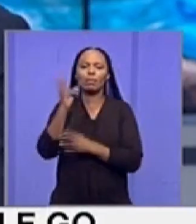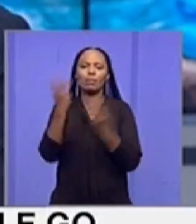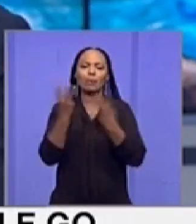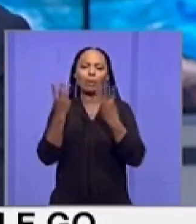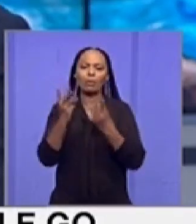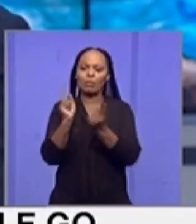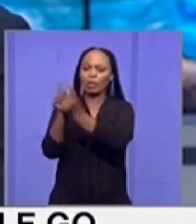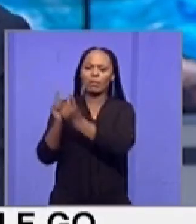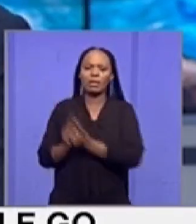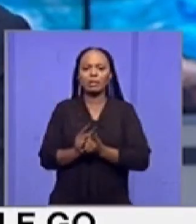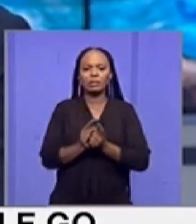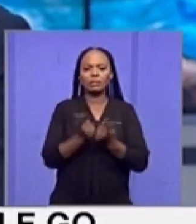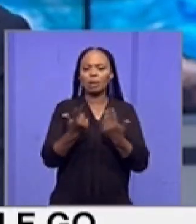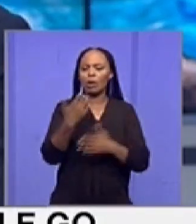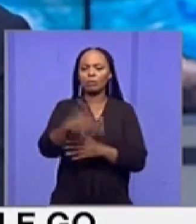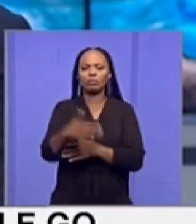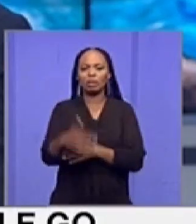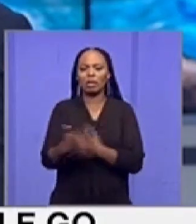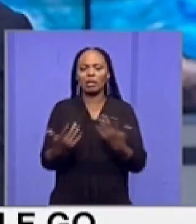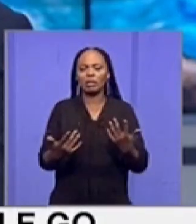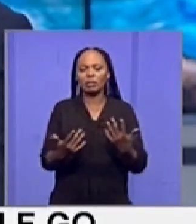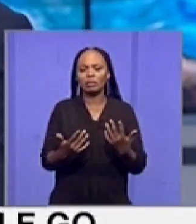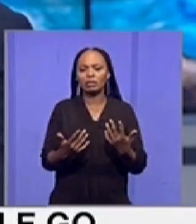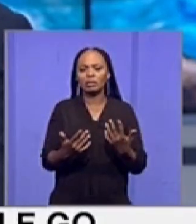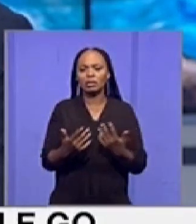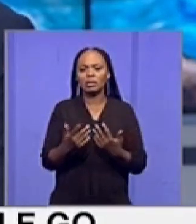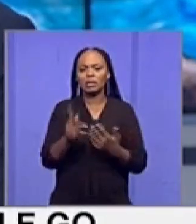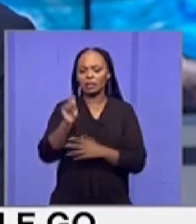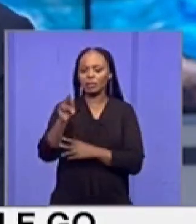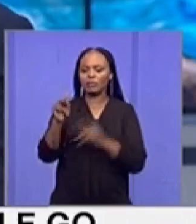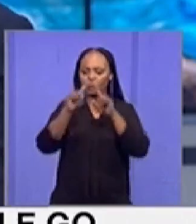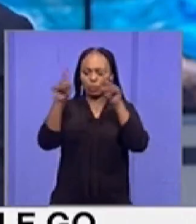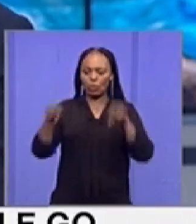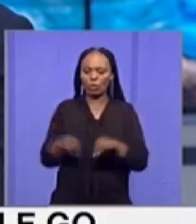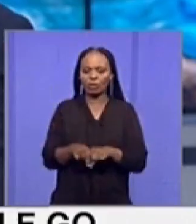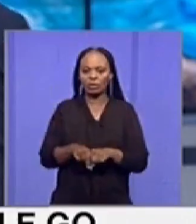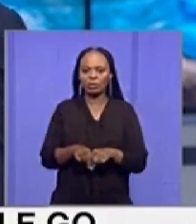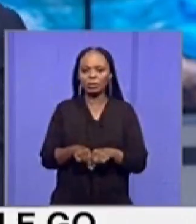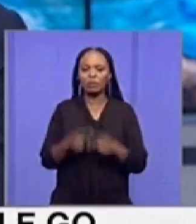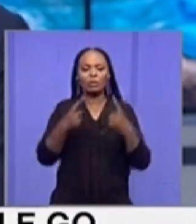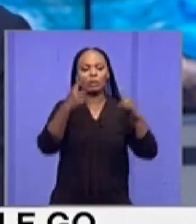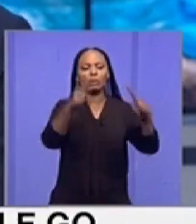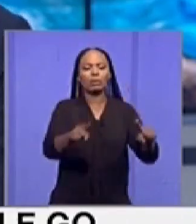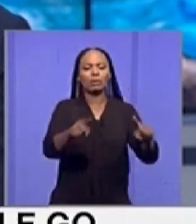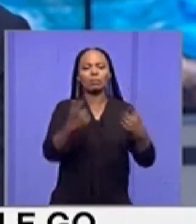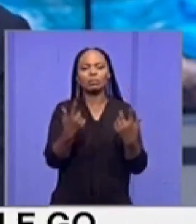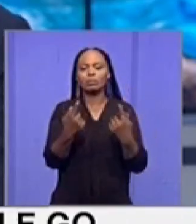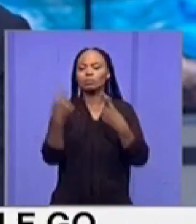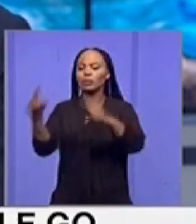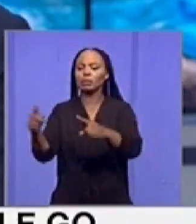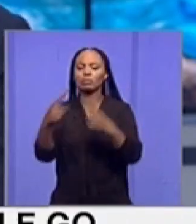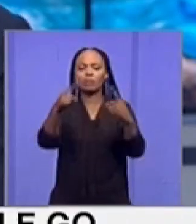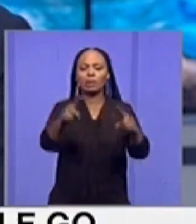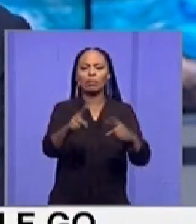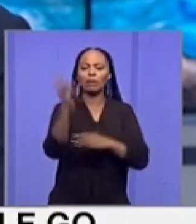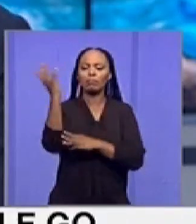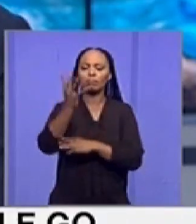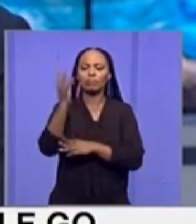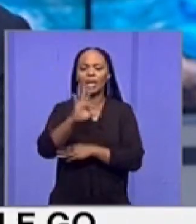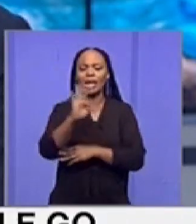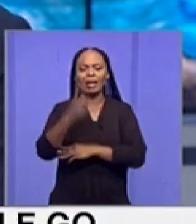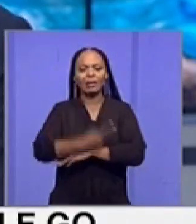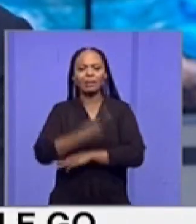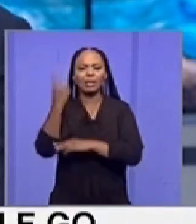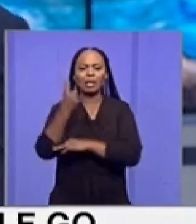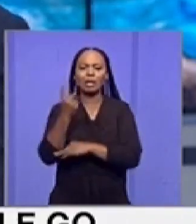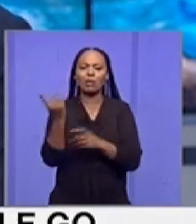meet them outside TV boxes. We go to the areas, we address them on a regular